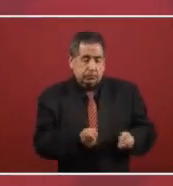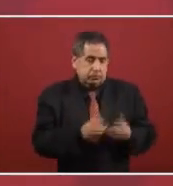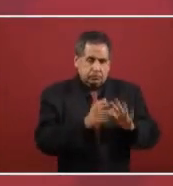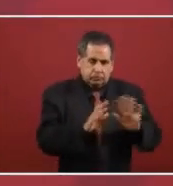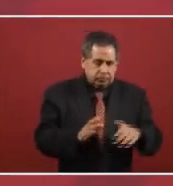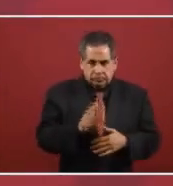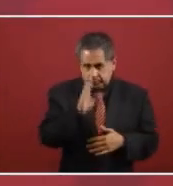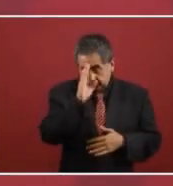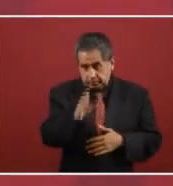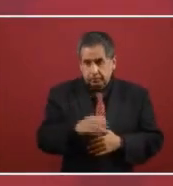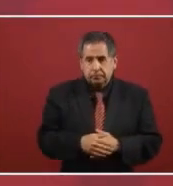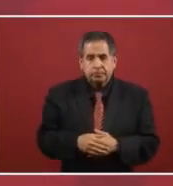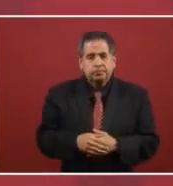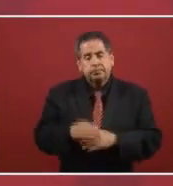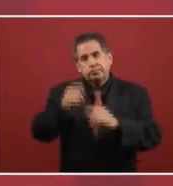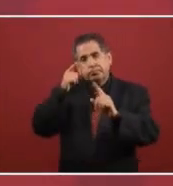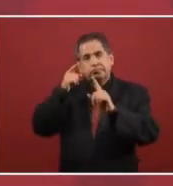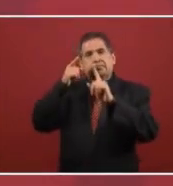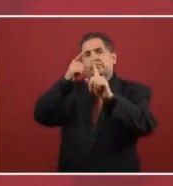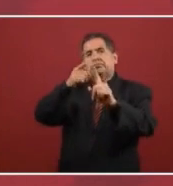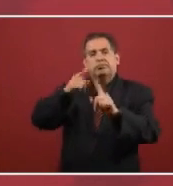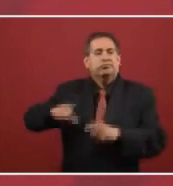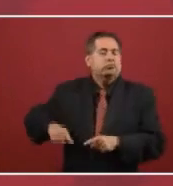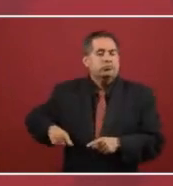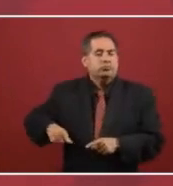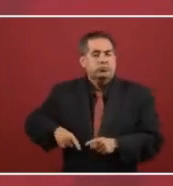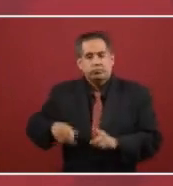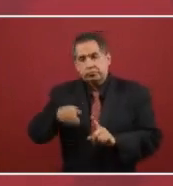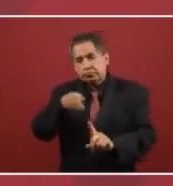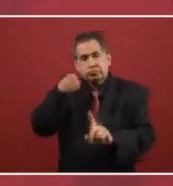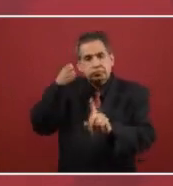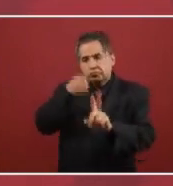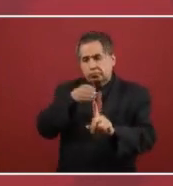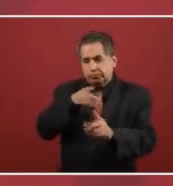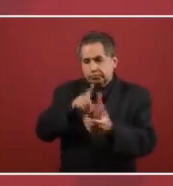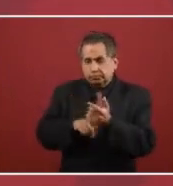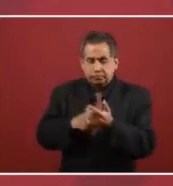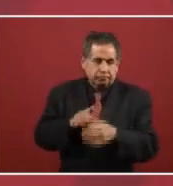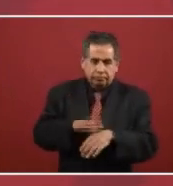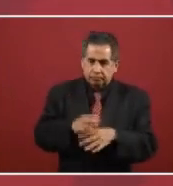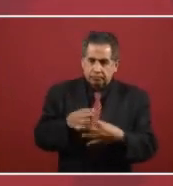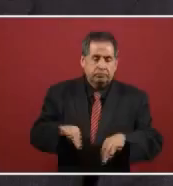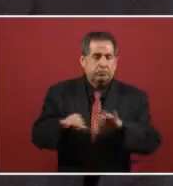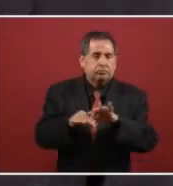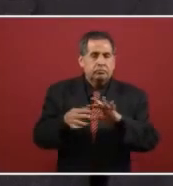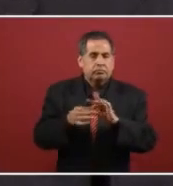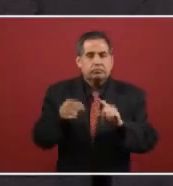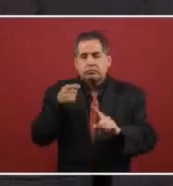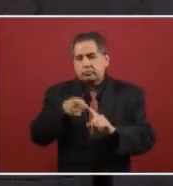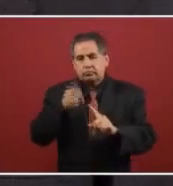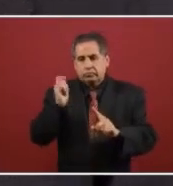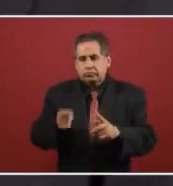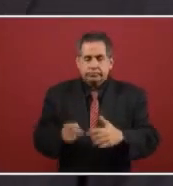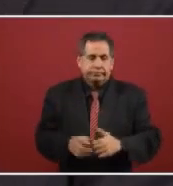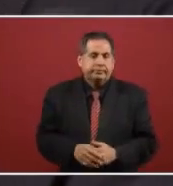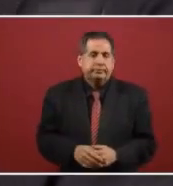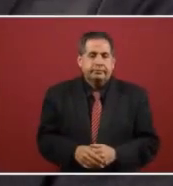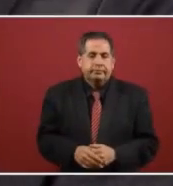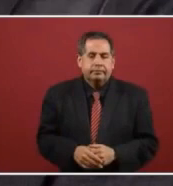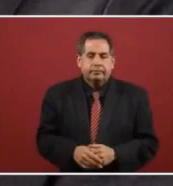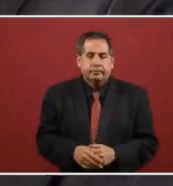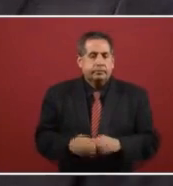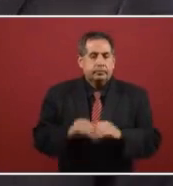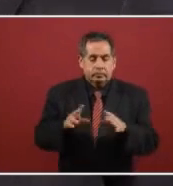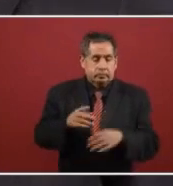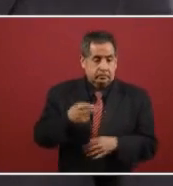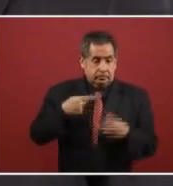numbers, es que el objetivo del is gobierno that the objective of the government, the principal objective, es combatir la